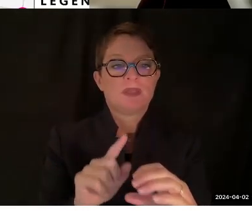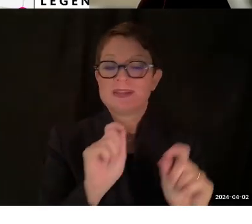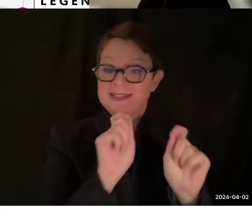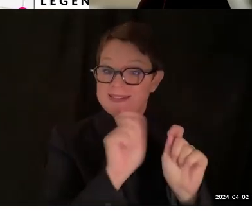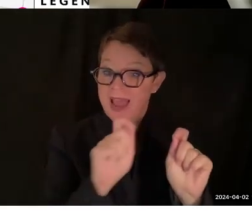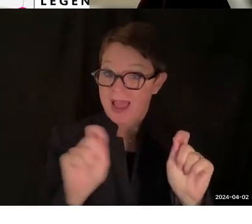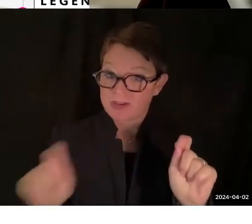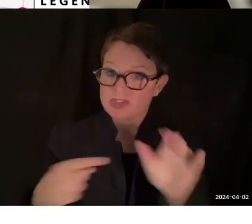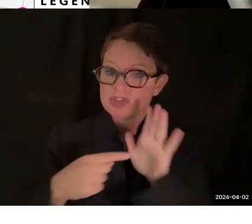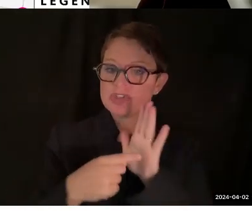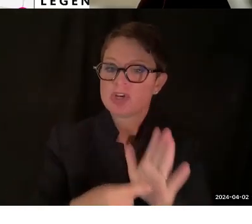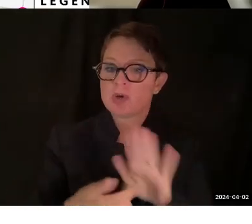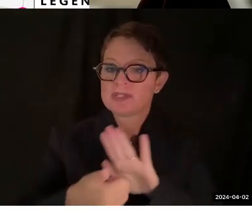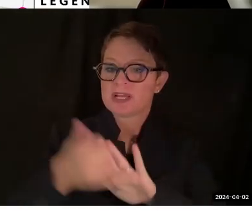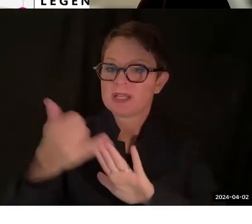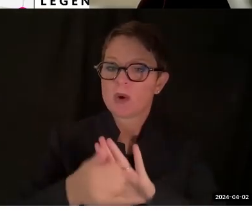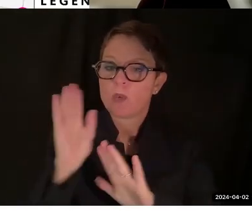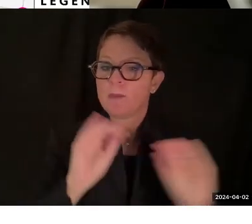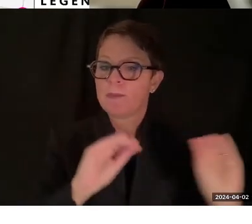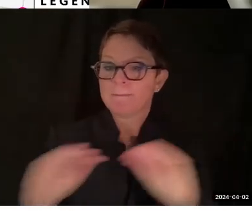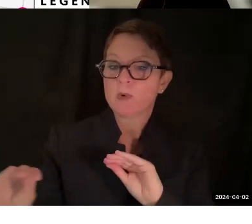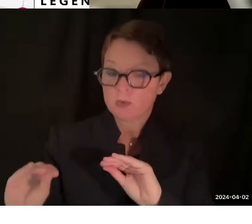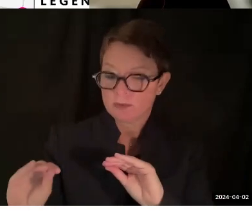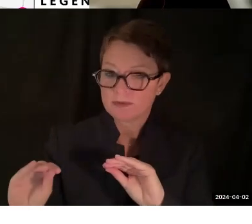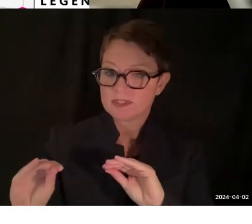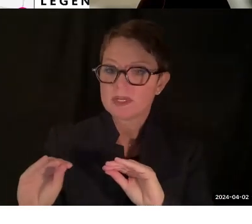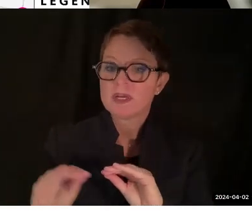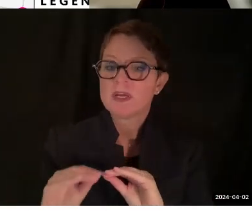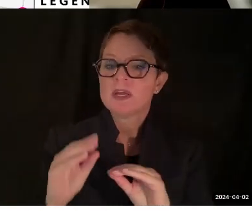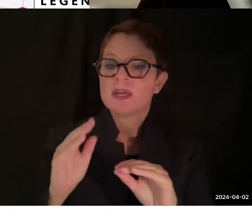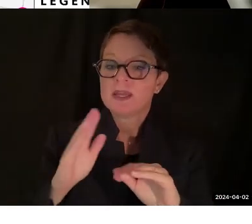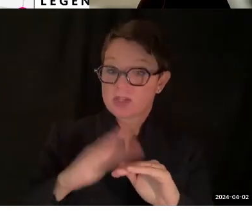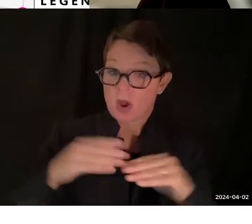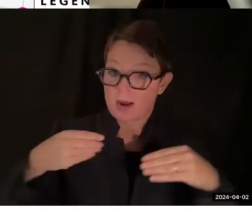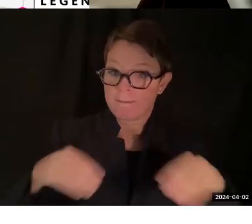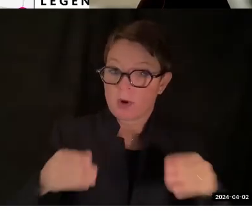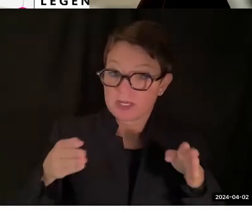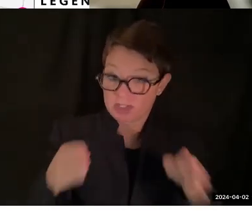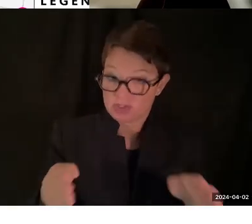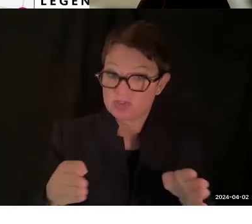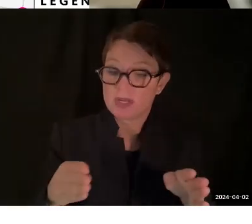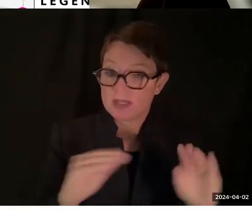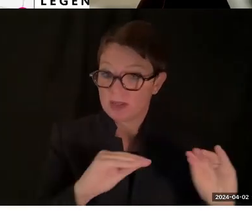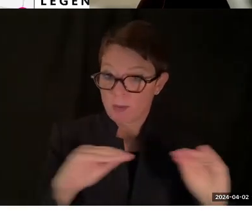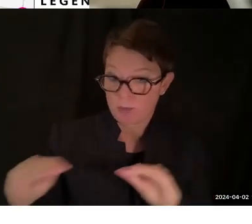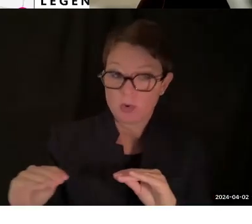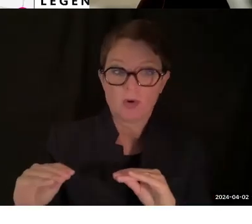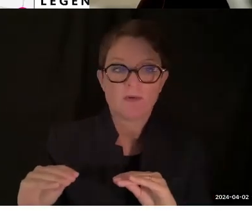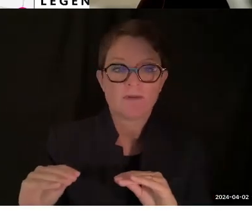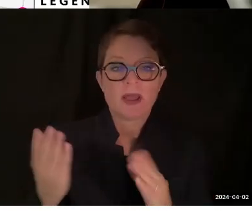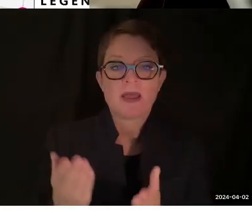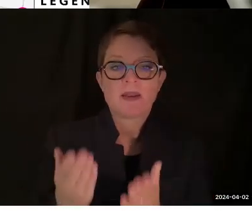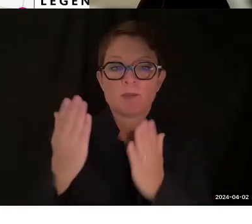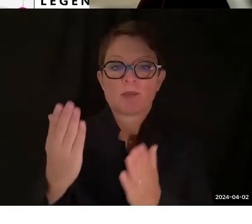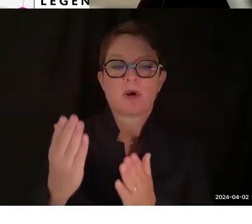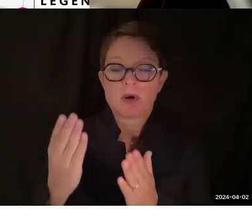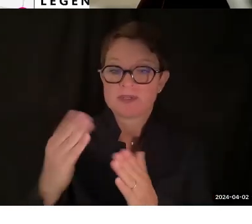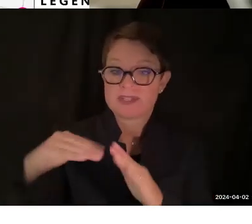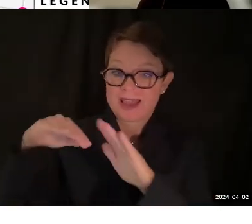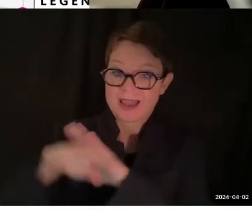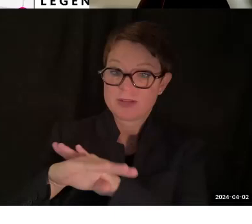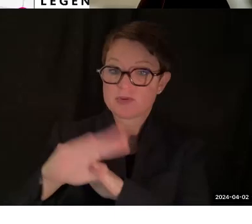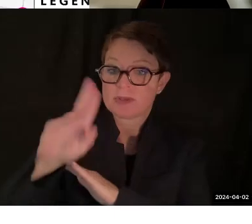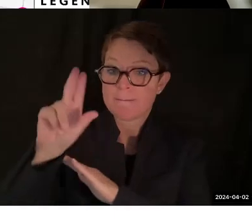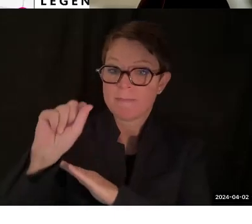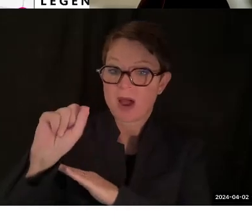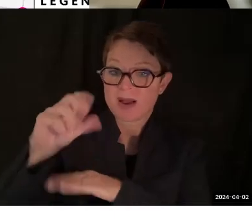type, which are generally located along the project's frontage on Market Street. And the proposed MFL entrance and bus